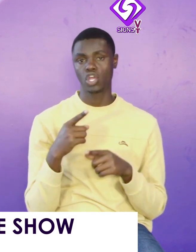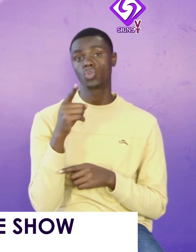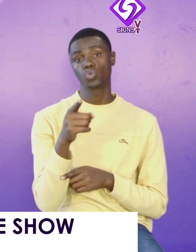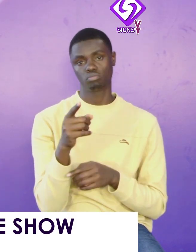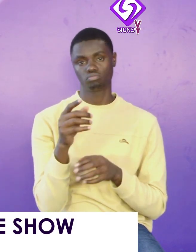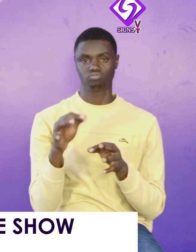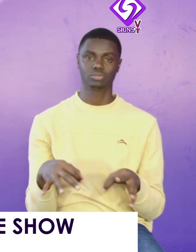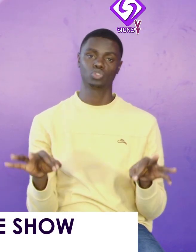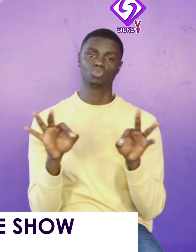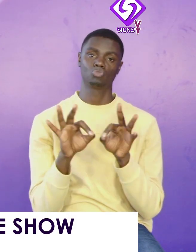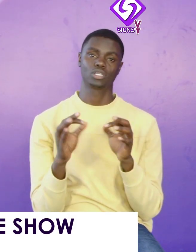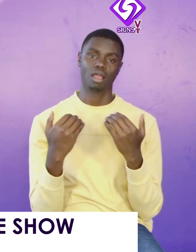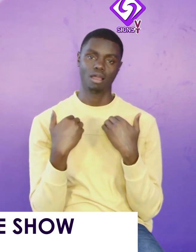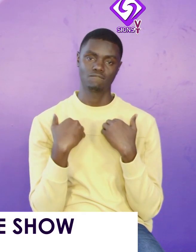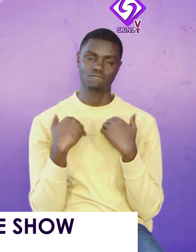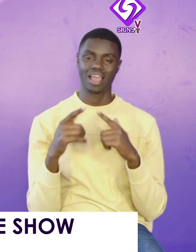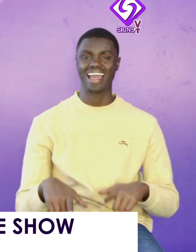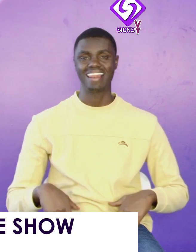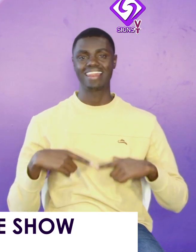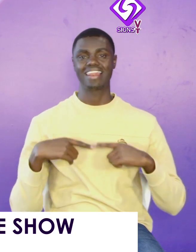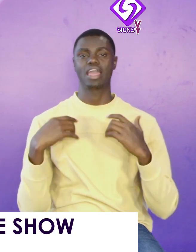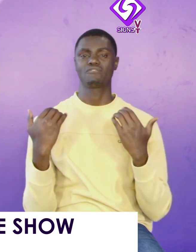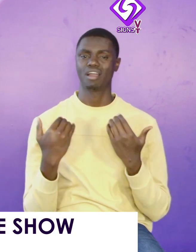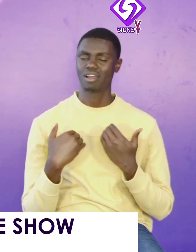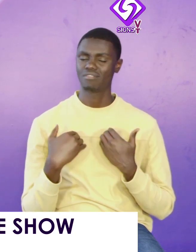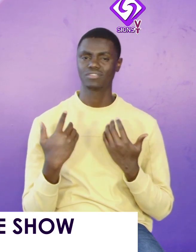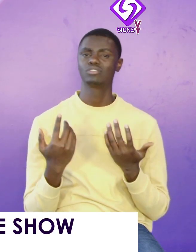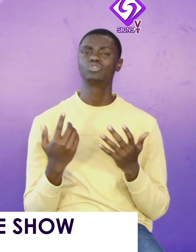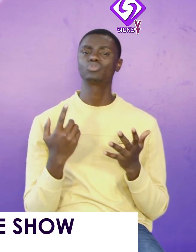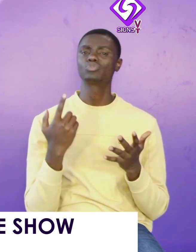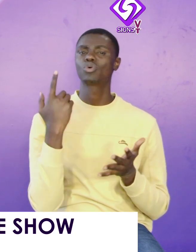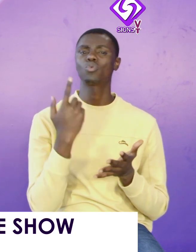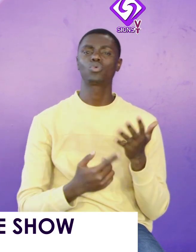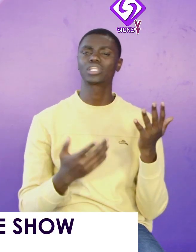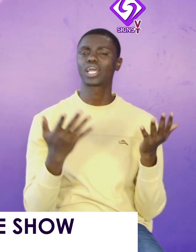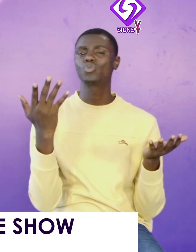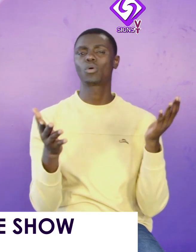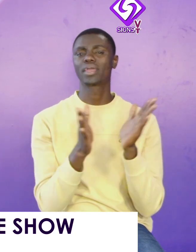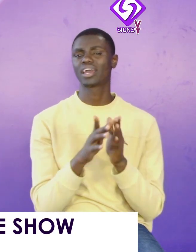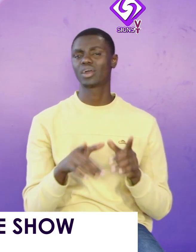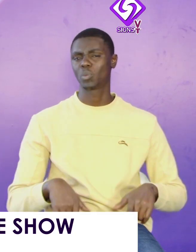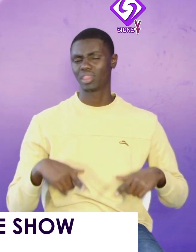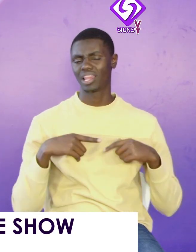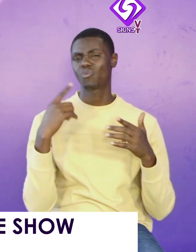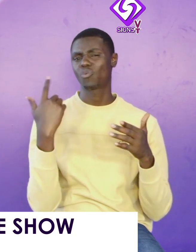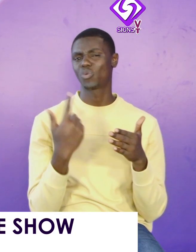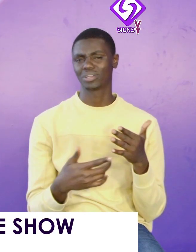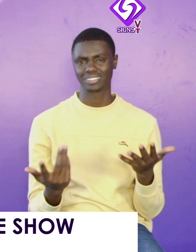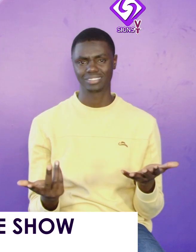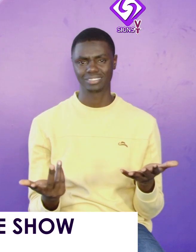treasure. You have life. What is it that can match life? You need